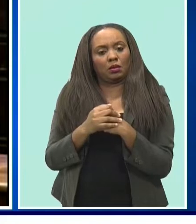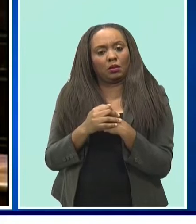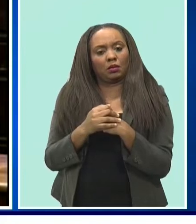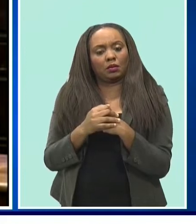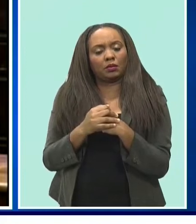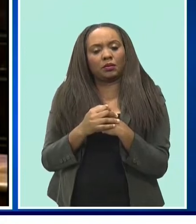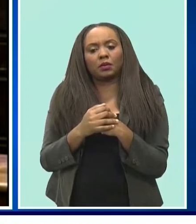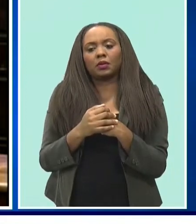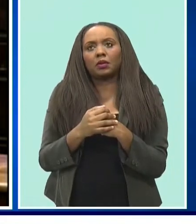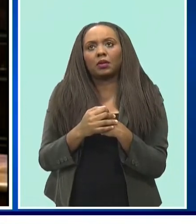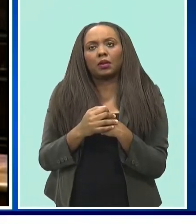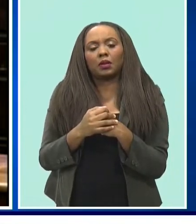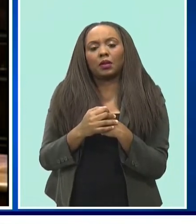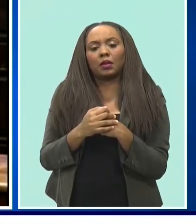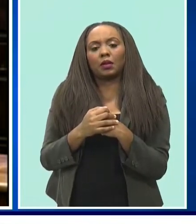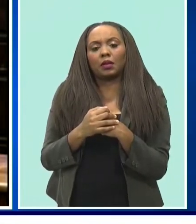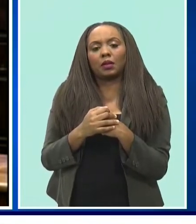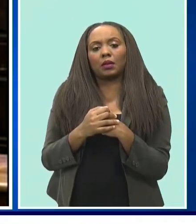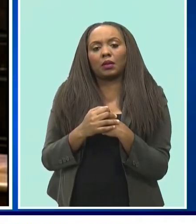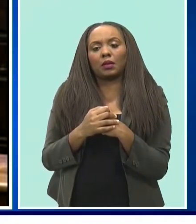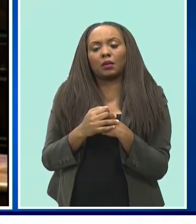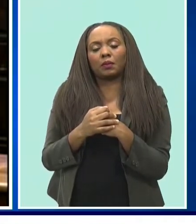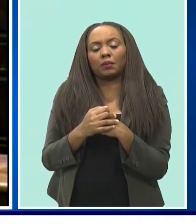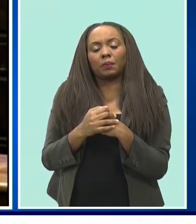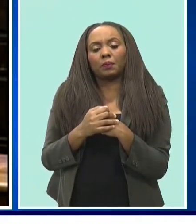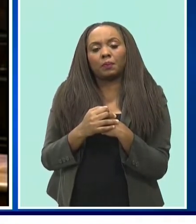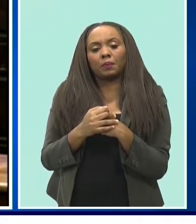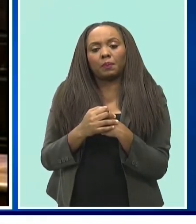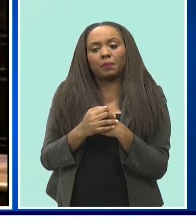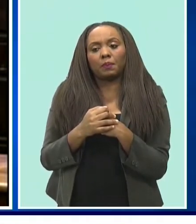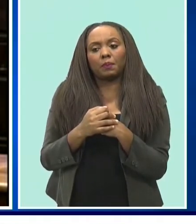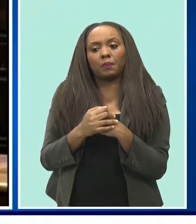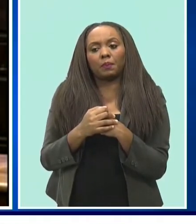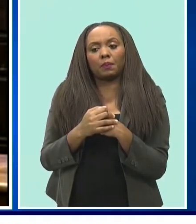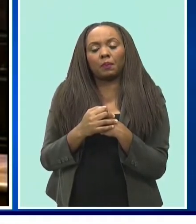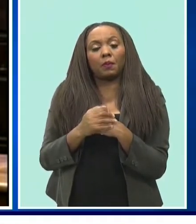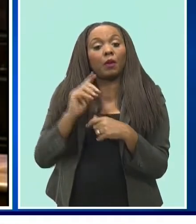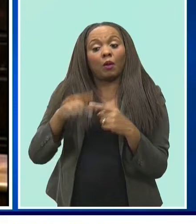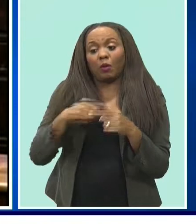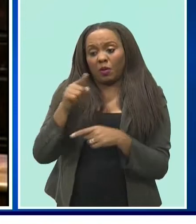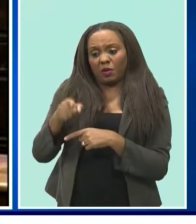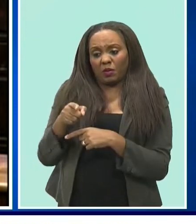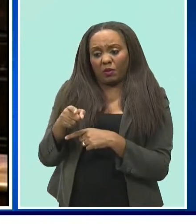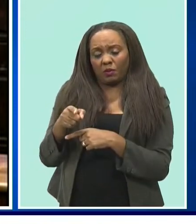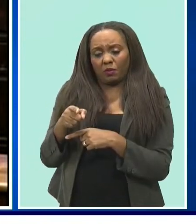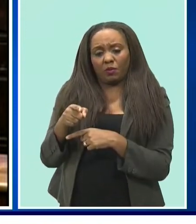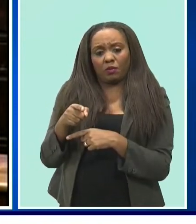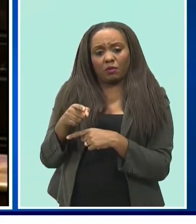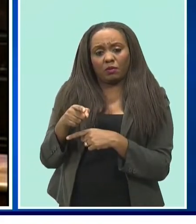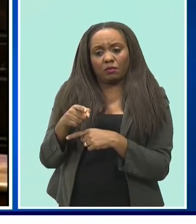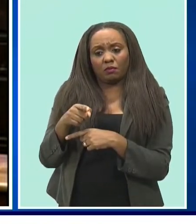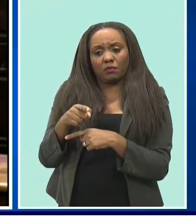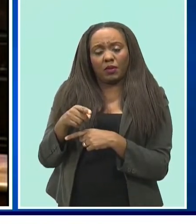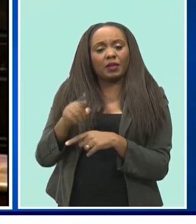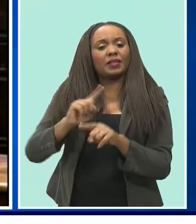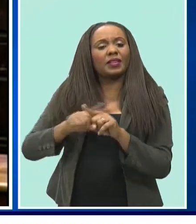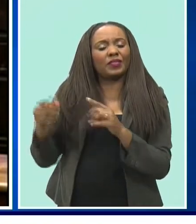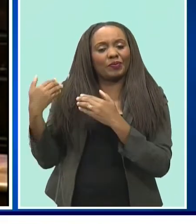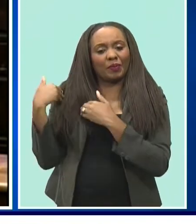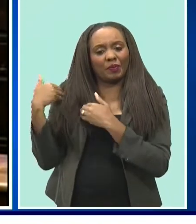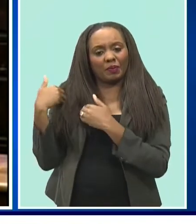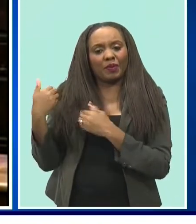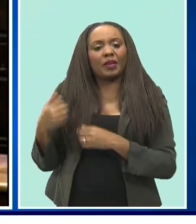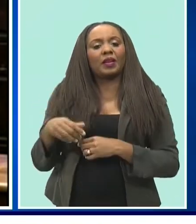sir, when you were acting in a different role in this House of Assembly, you said you do